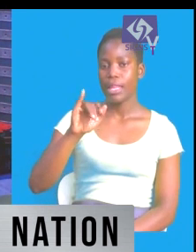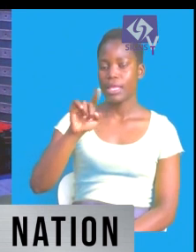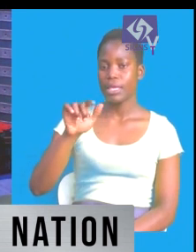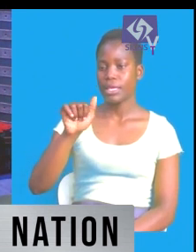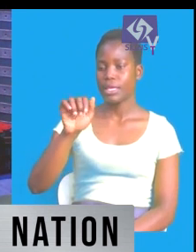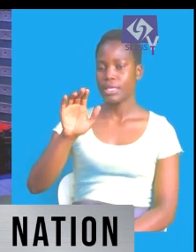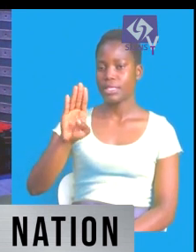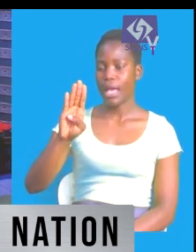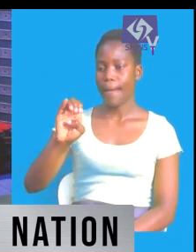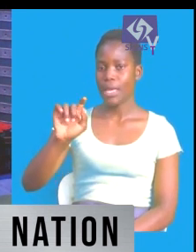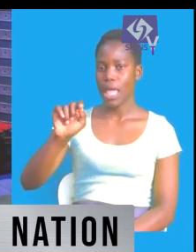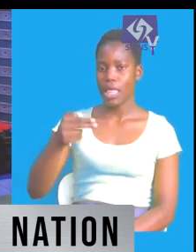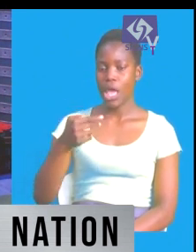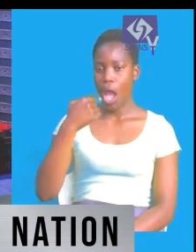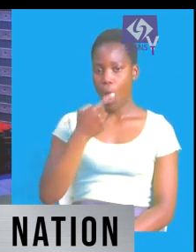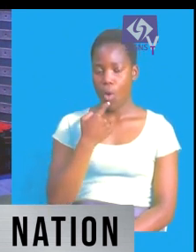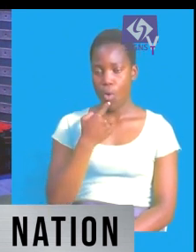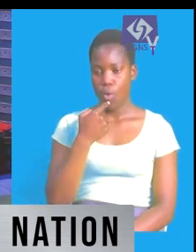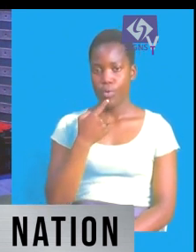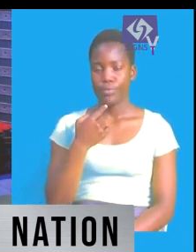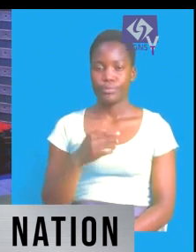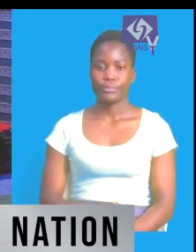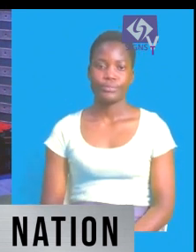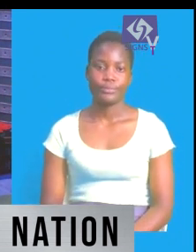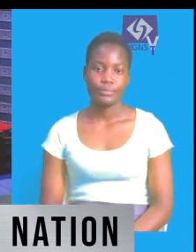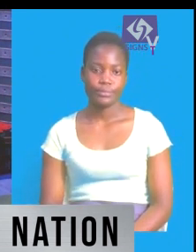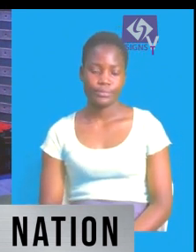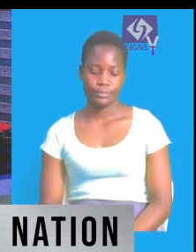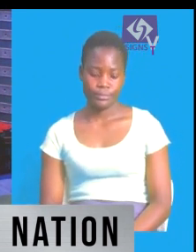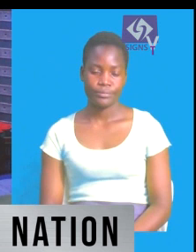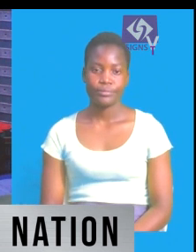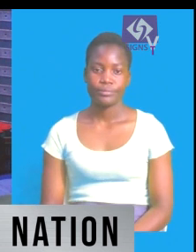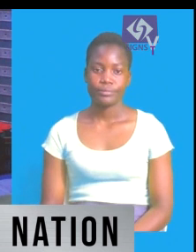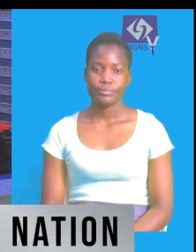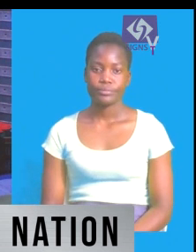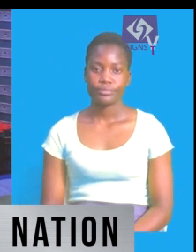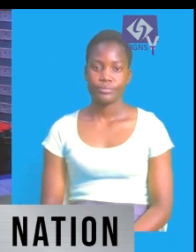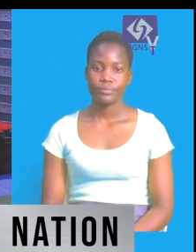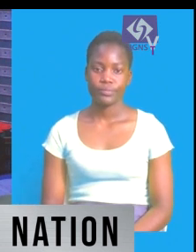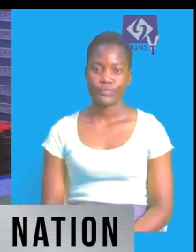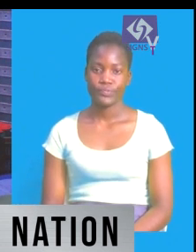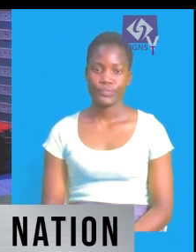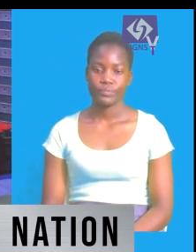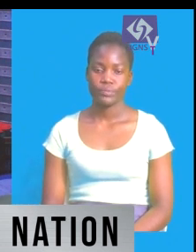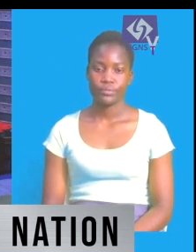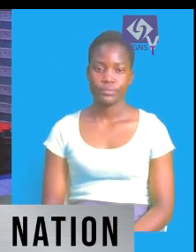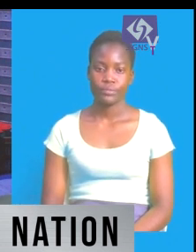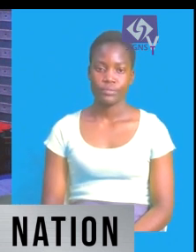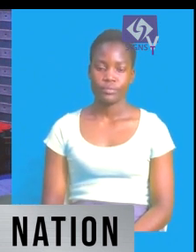Michael? Including which party you belong to. Neza kukupea party by mistake.